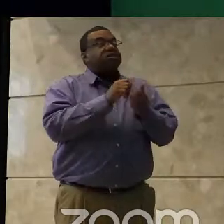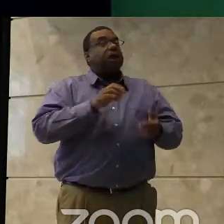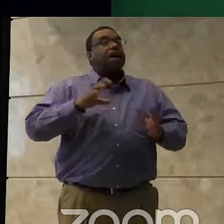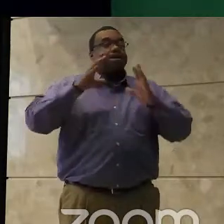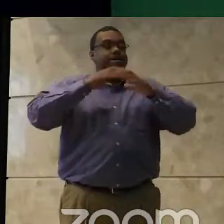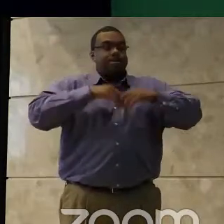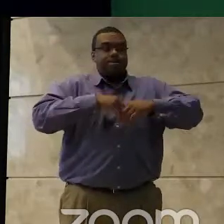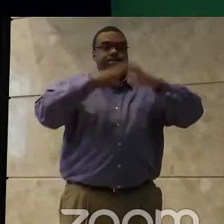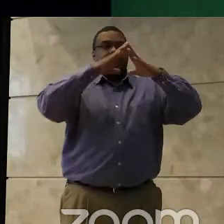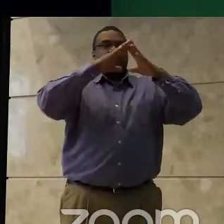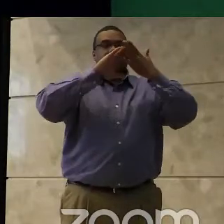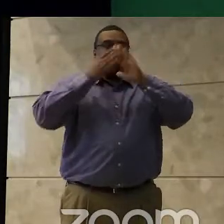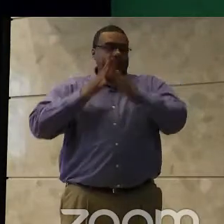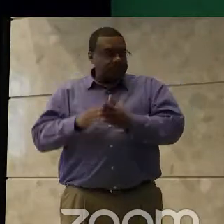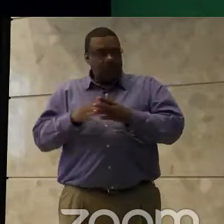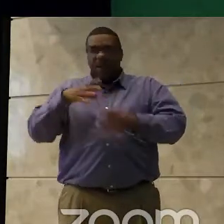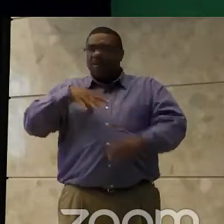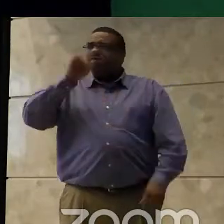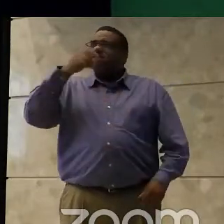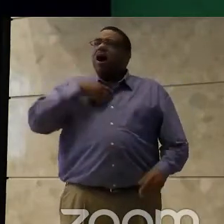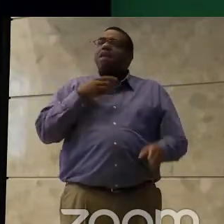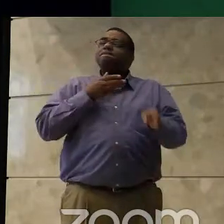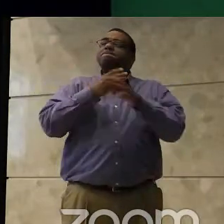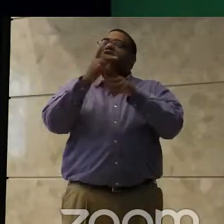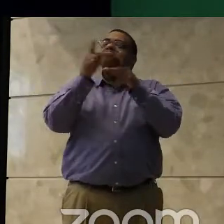I find in many major places is